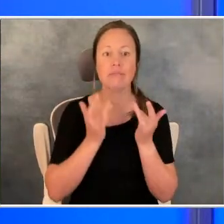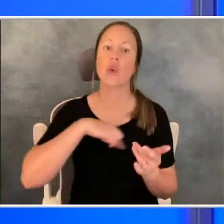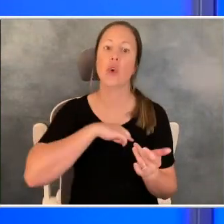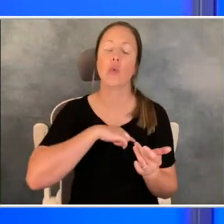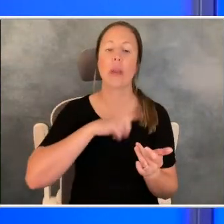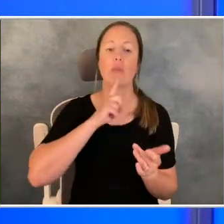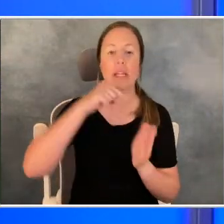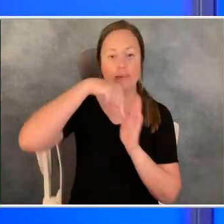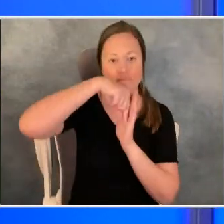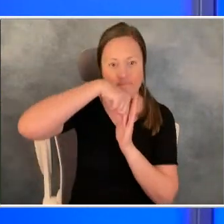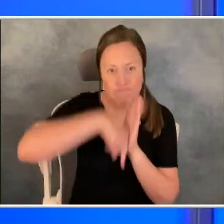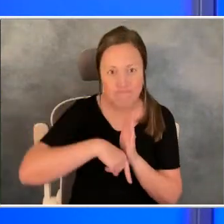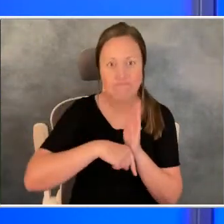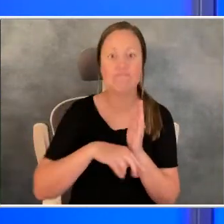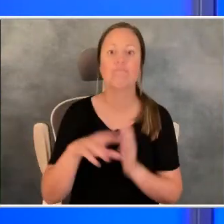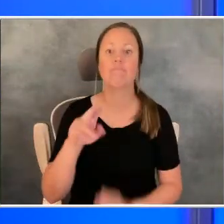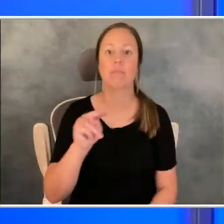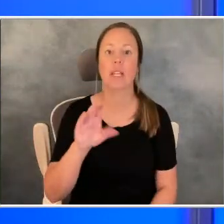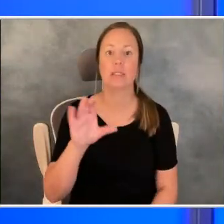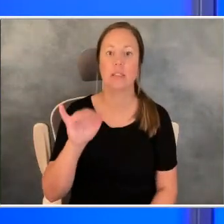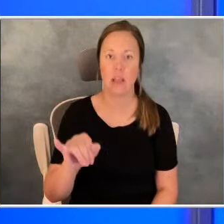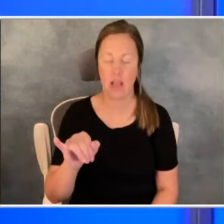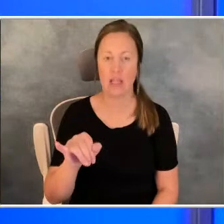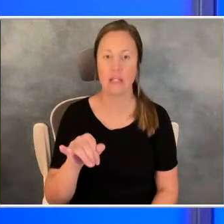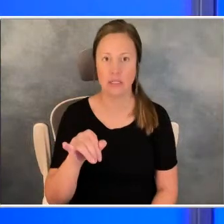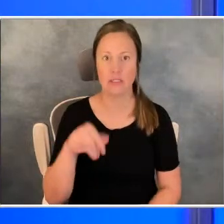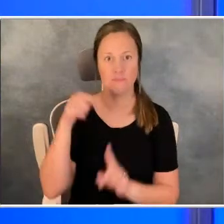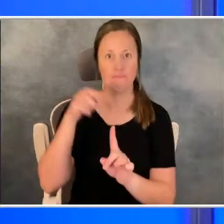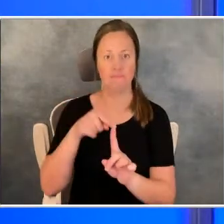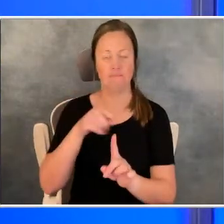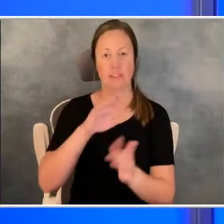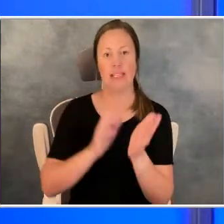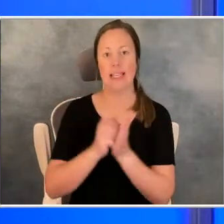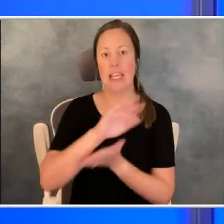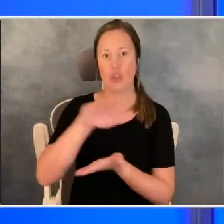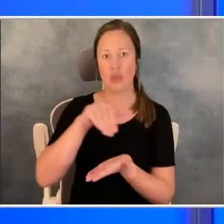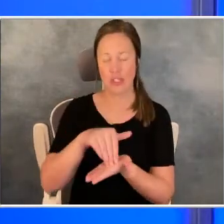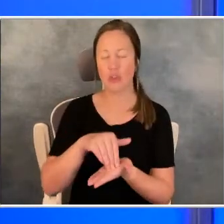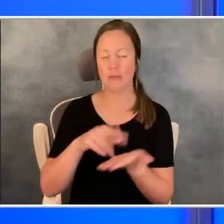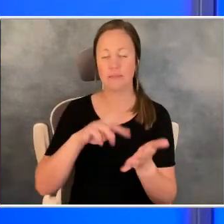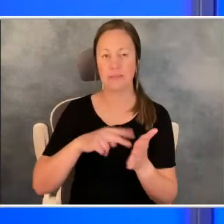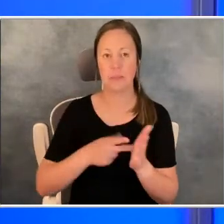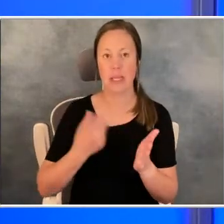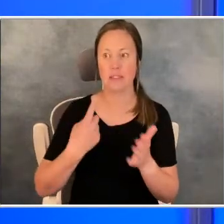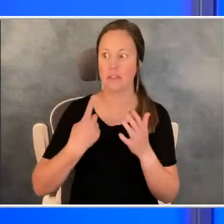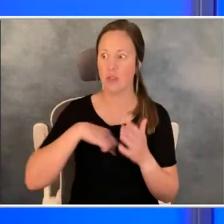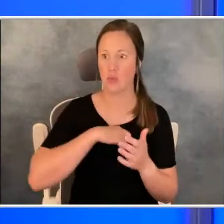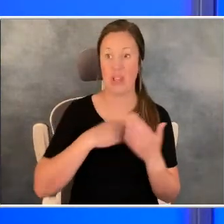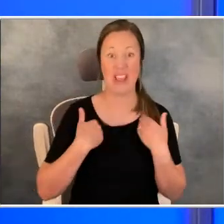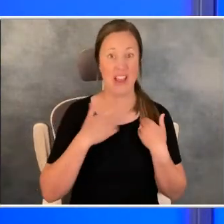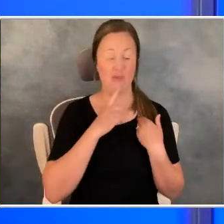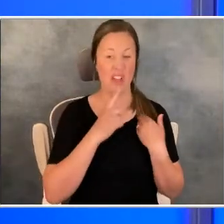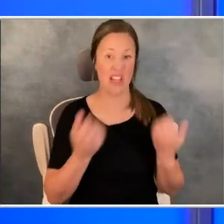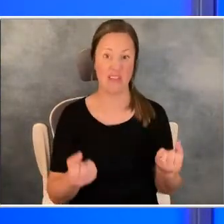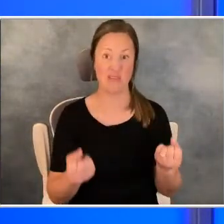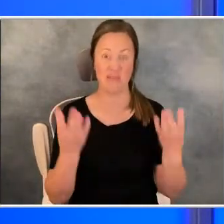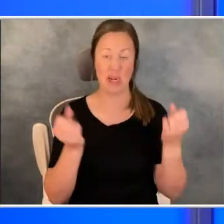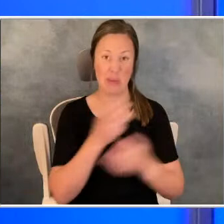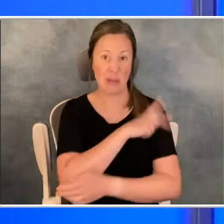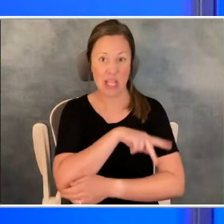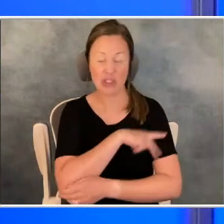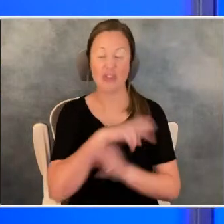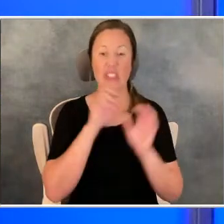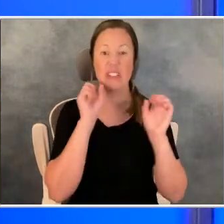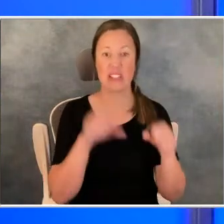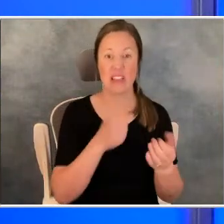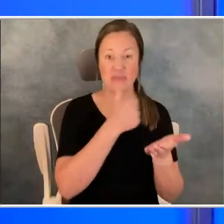designated cancer center. So they know that we have a broad reach. We can get to a lot of patients,